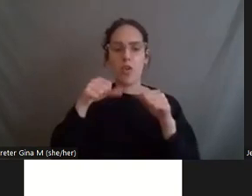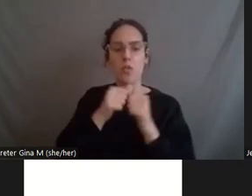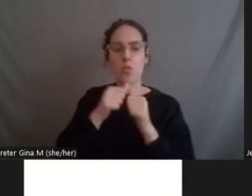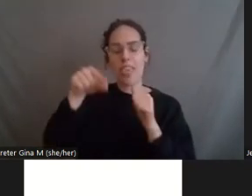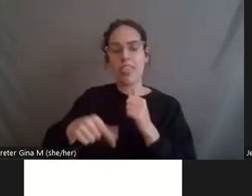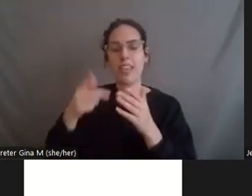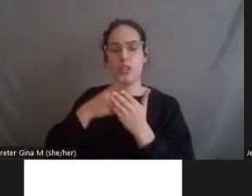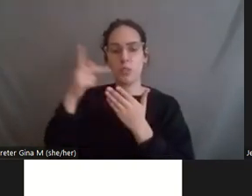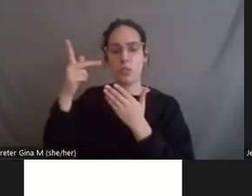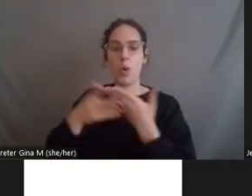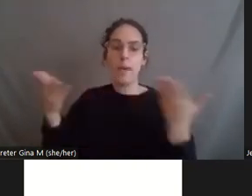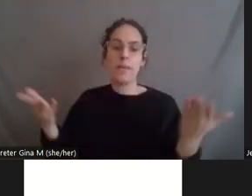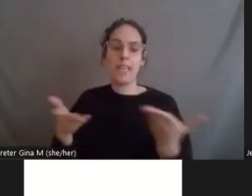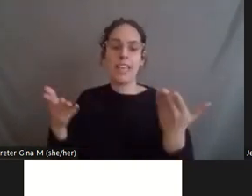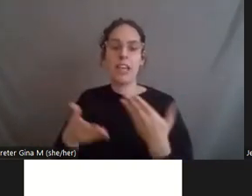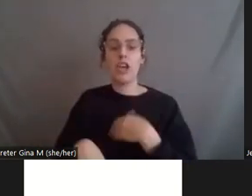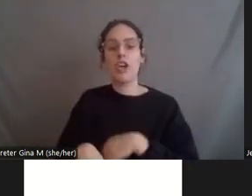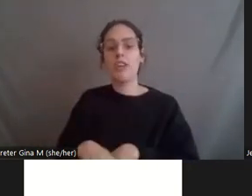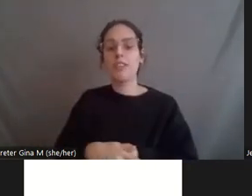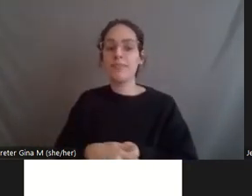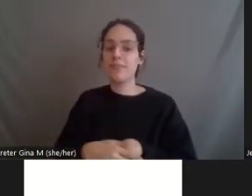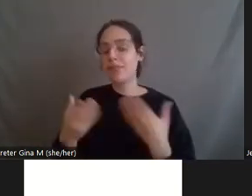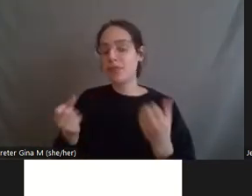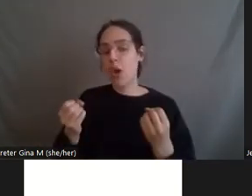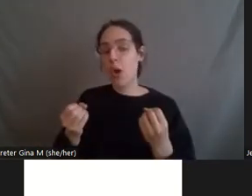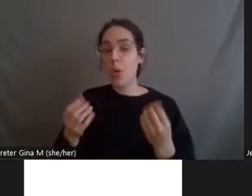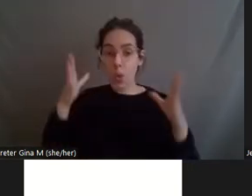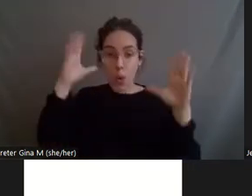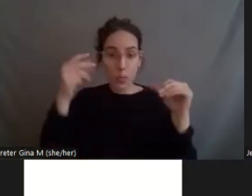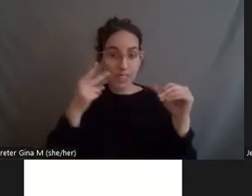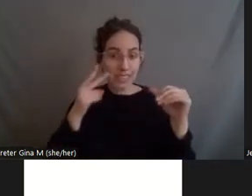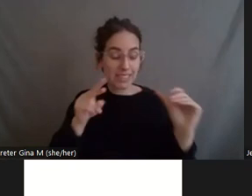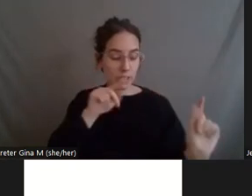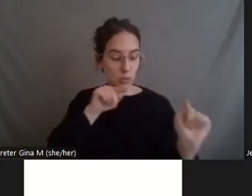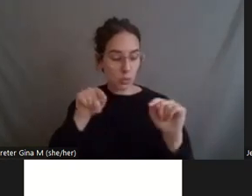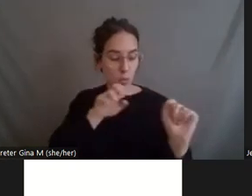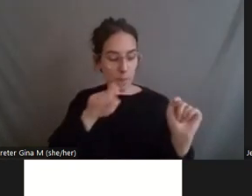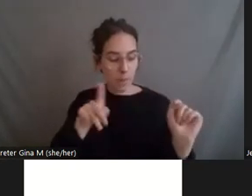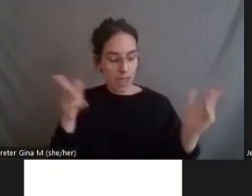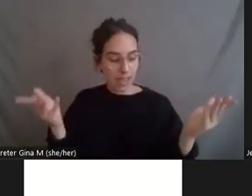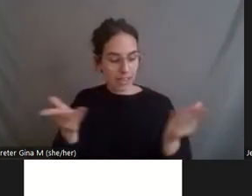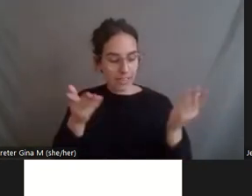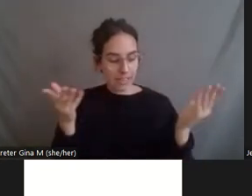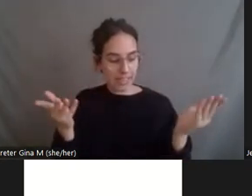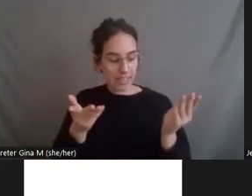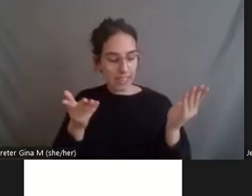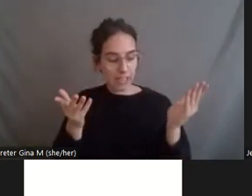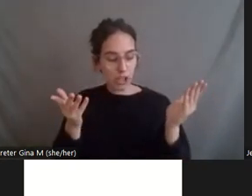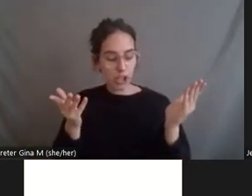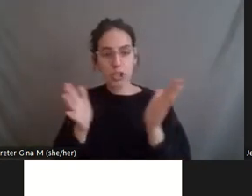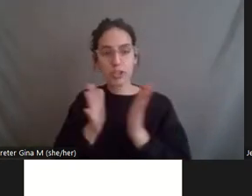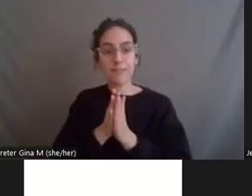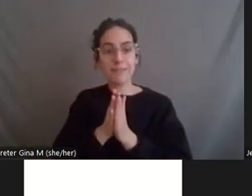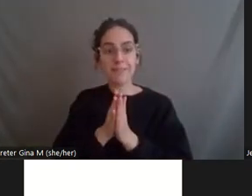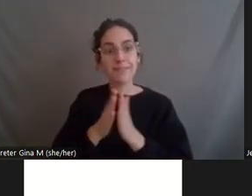Haitian American Museum of Chicago. We hope to see you again very soon here in person or virtually at another event. Have a good